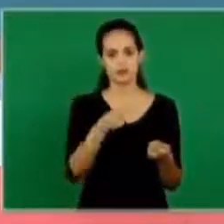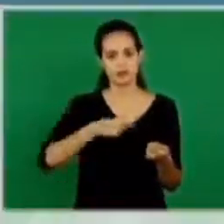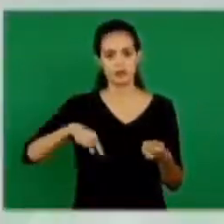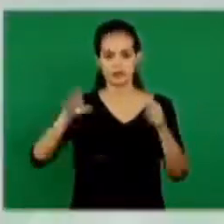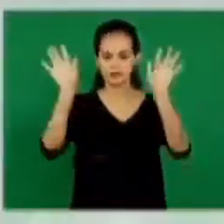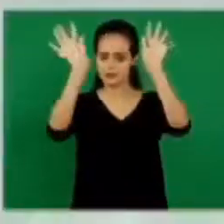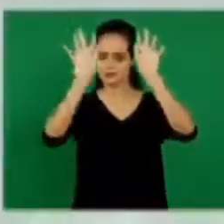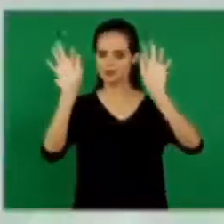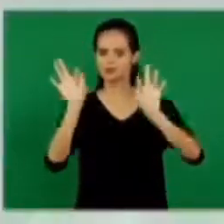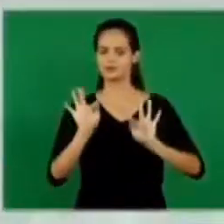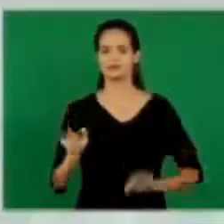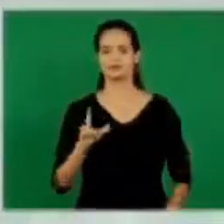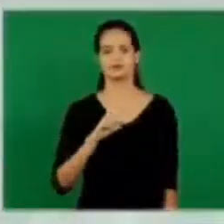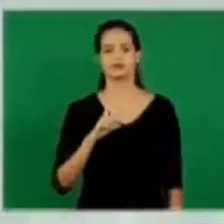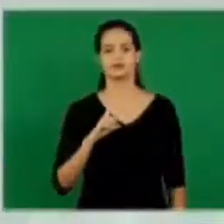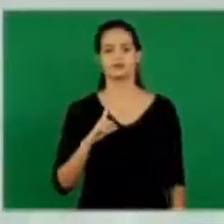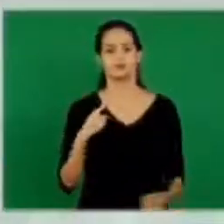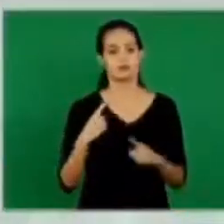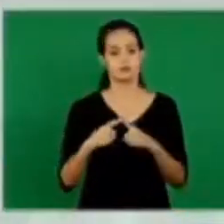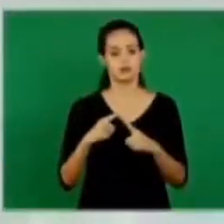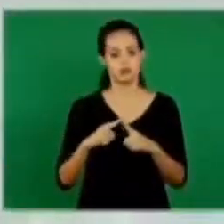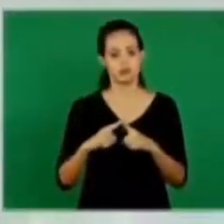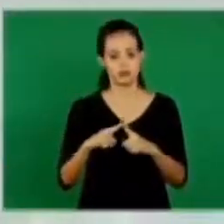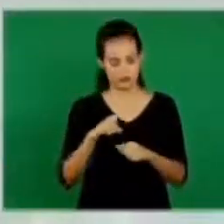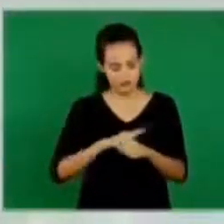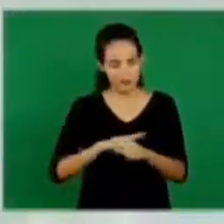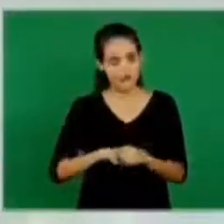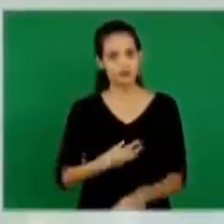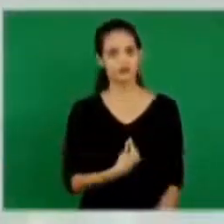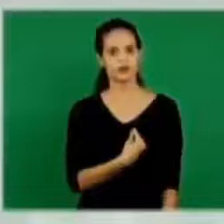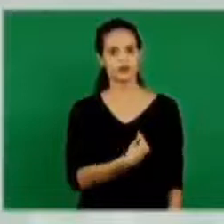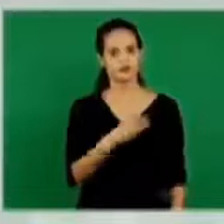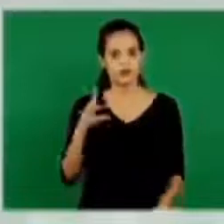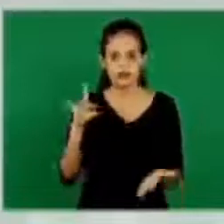We are blessed because we are living this moment.